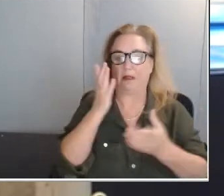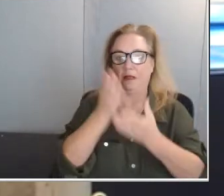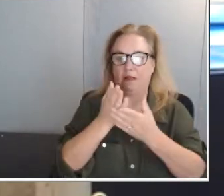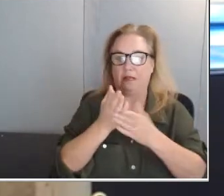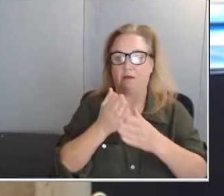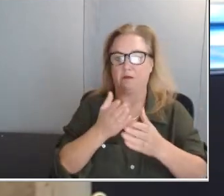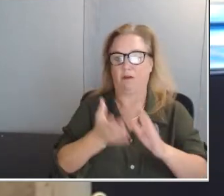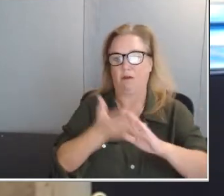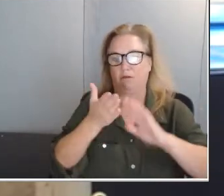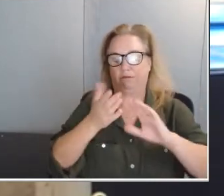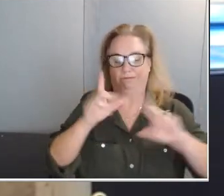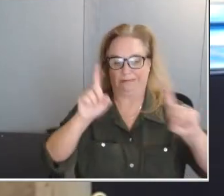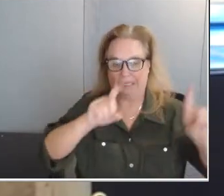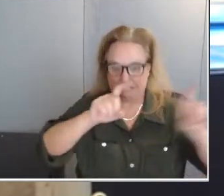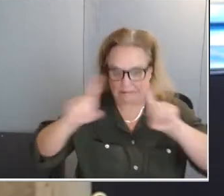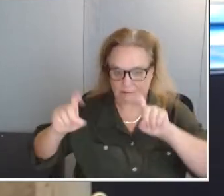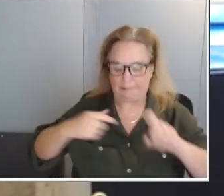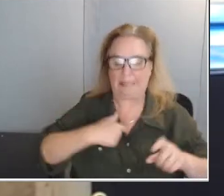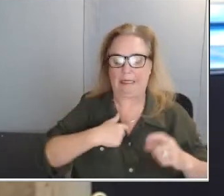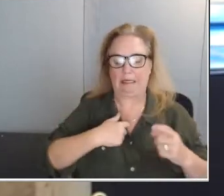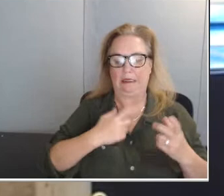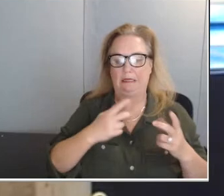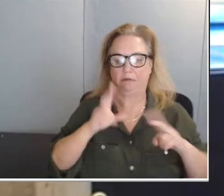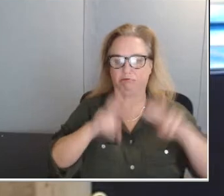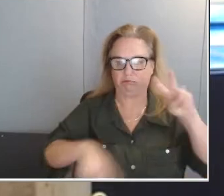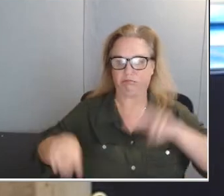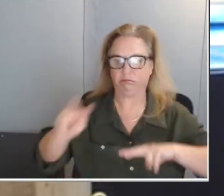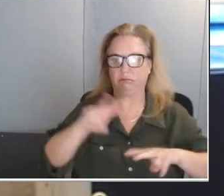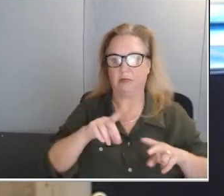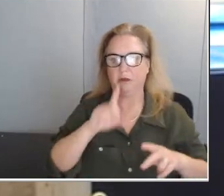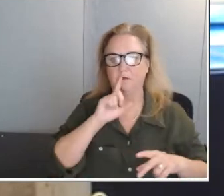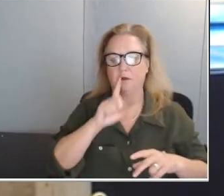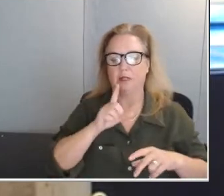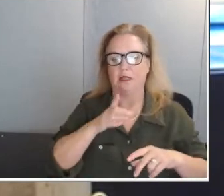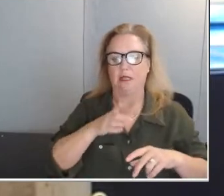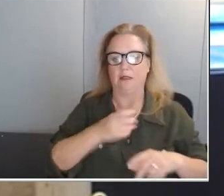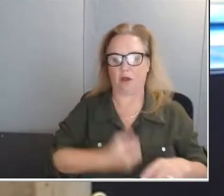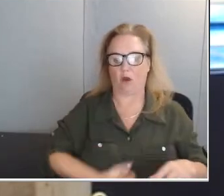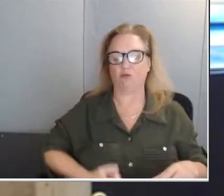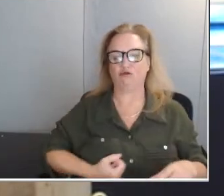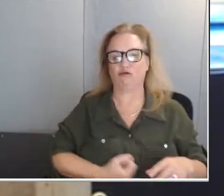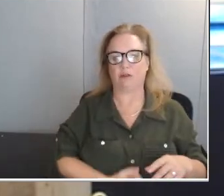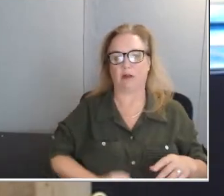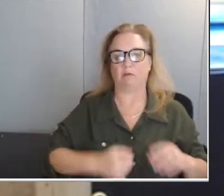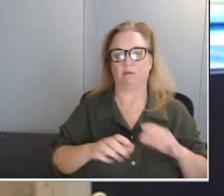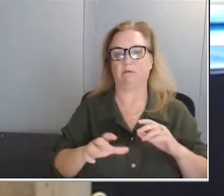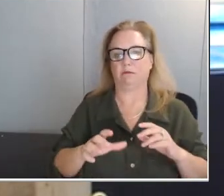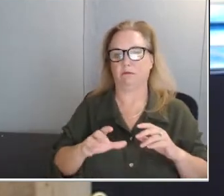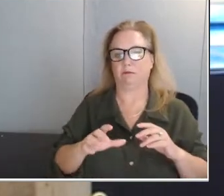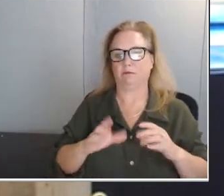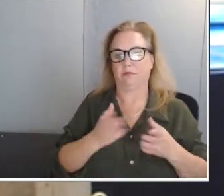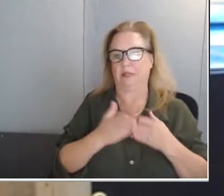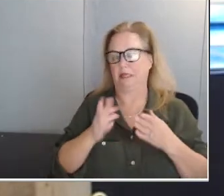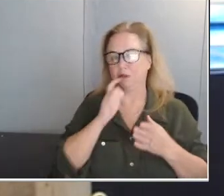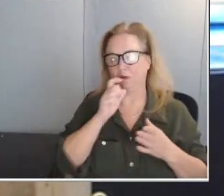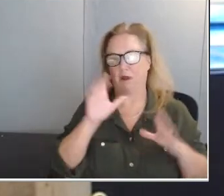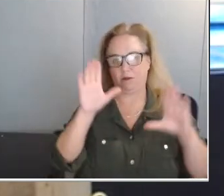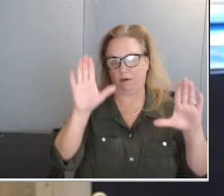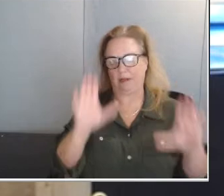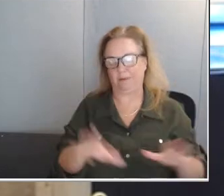running tests. And it was really after the ultrasound that we found out that things were not